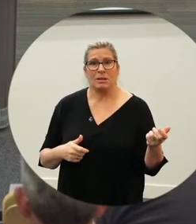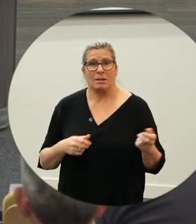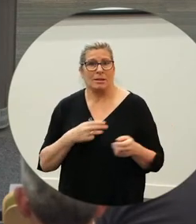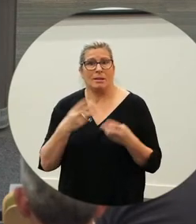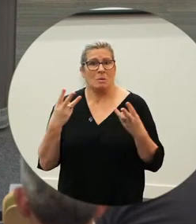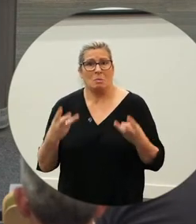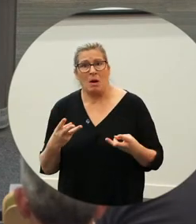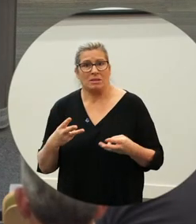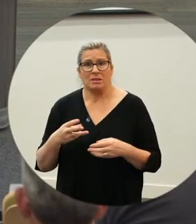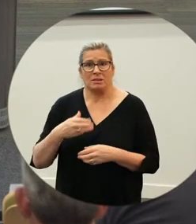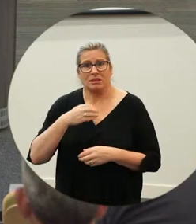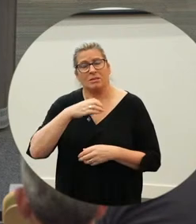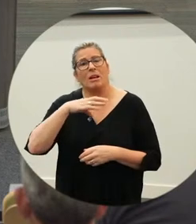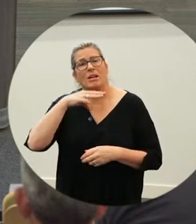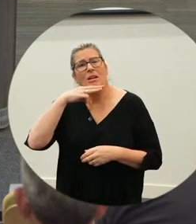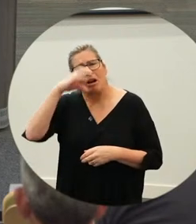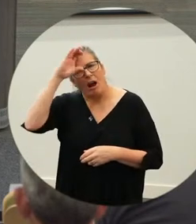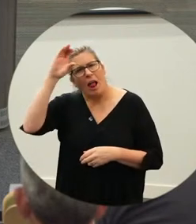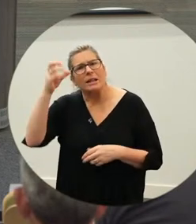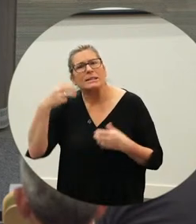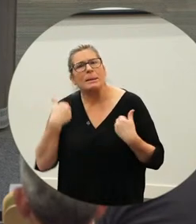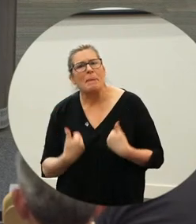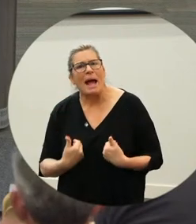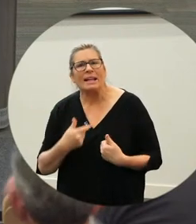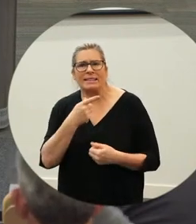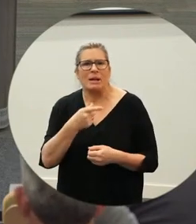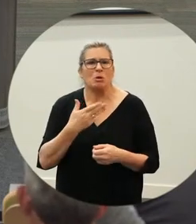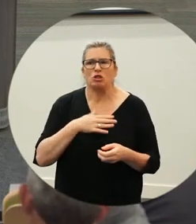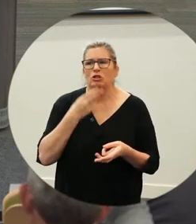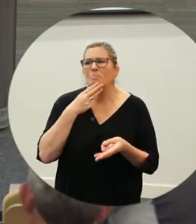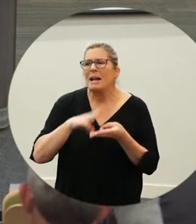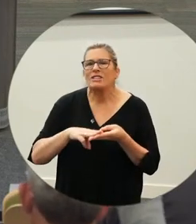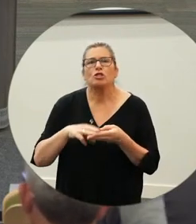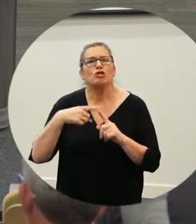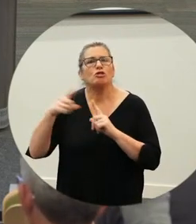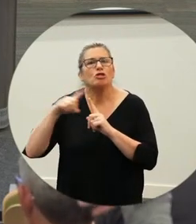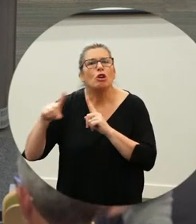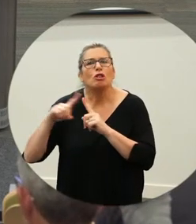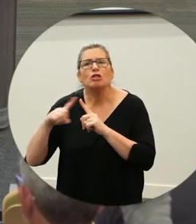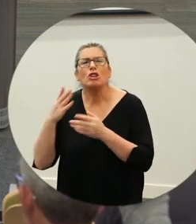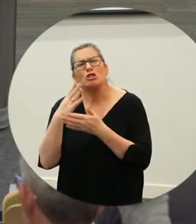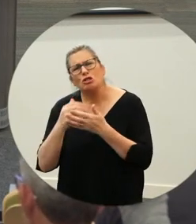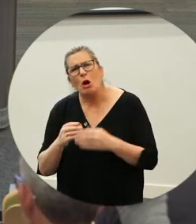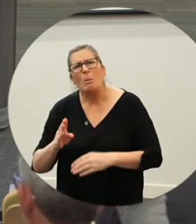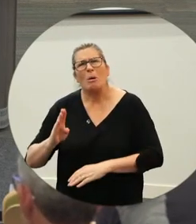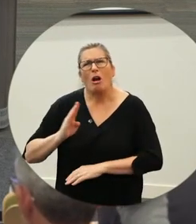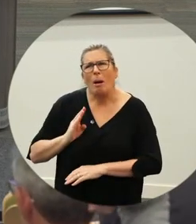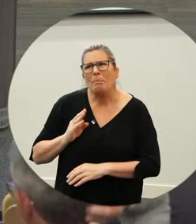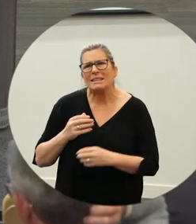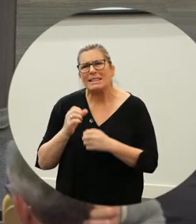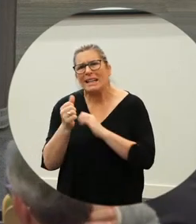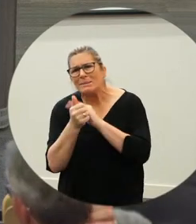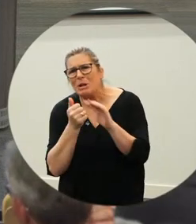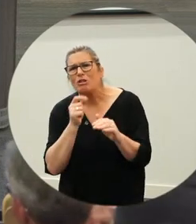They weren't column men. They were messengers, and they were, some of them had combat experience, but for the most